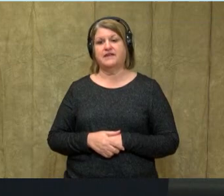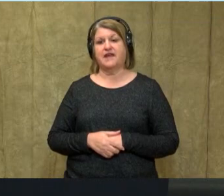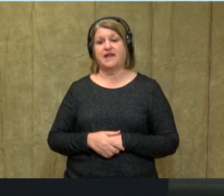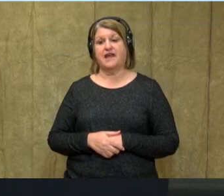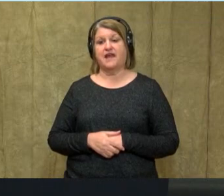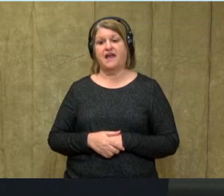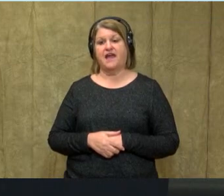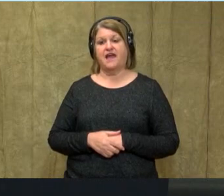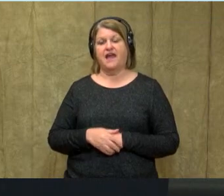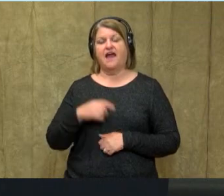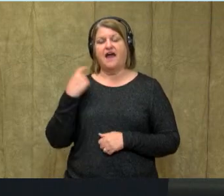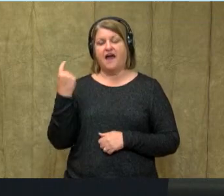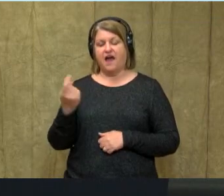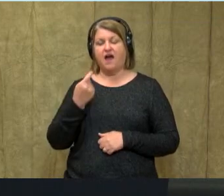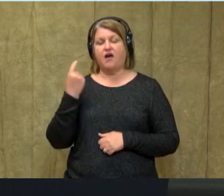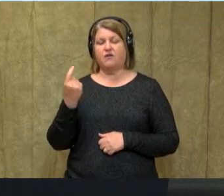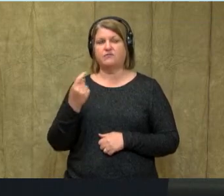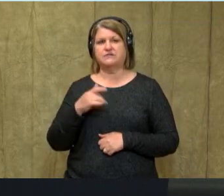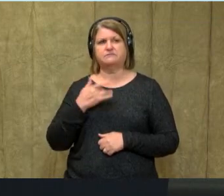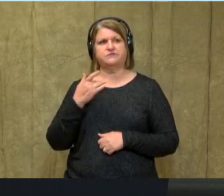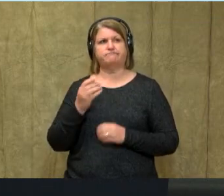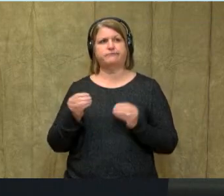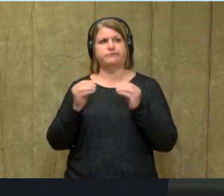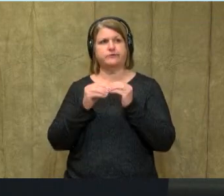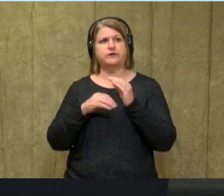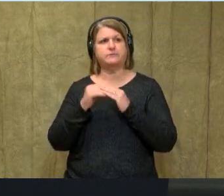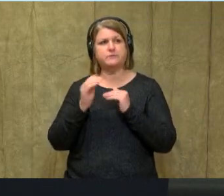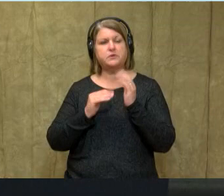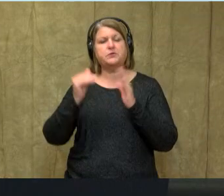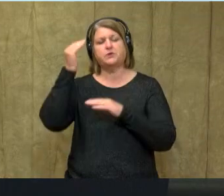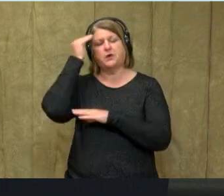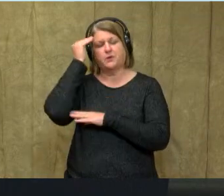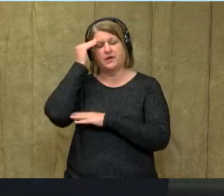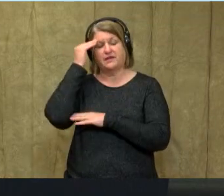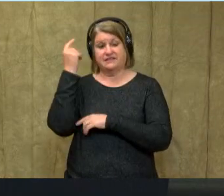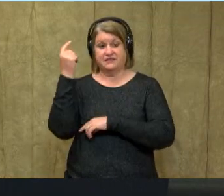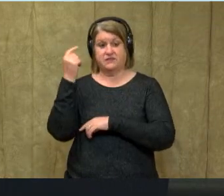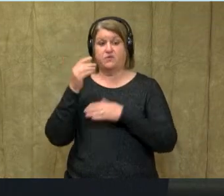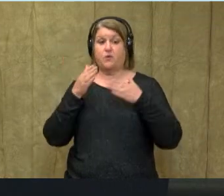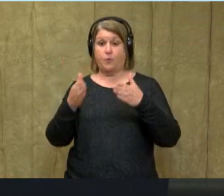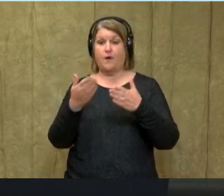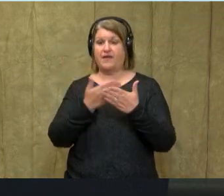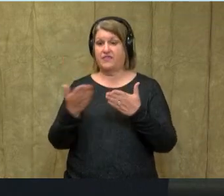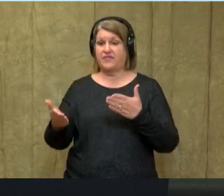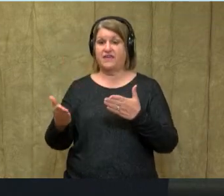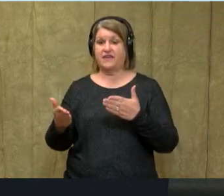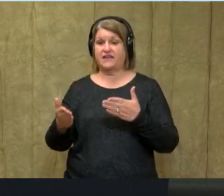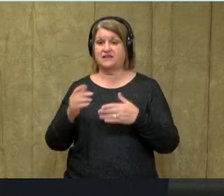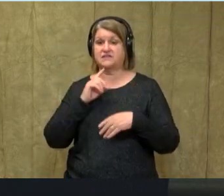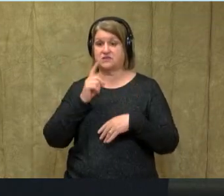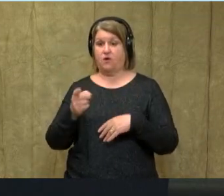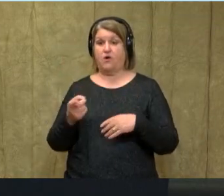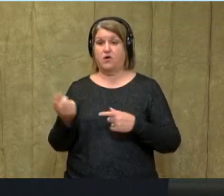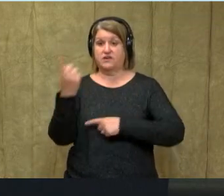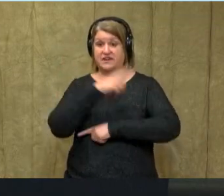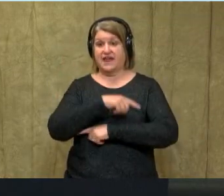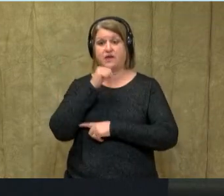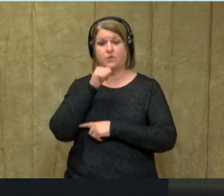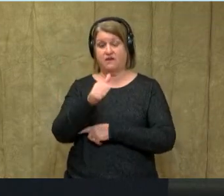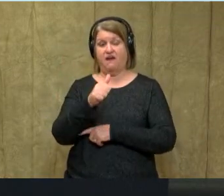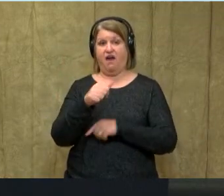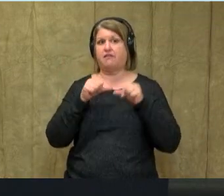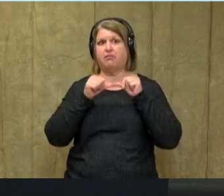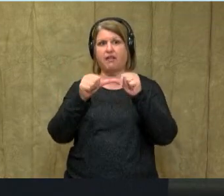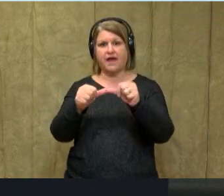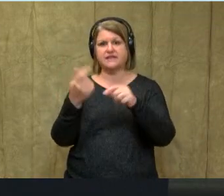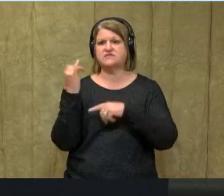I always take comfort in knowing that today, the way things are today, doesn't last forever. Change does